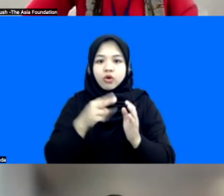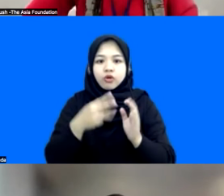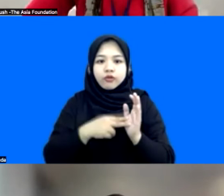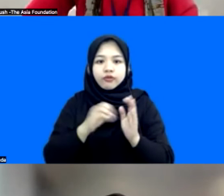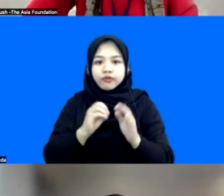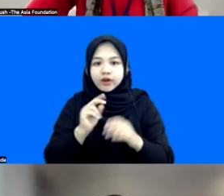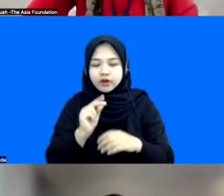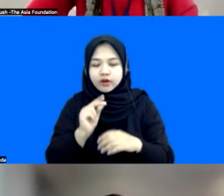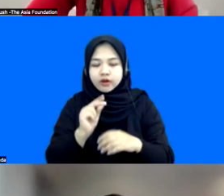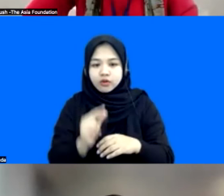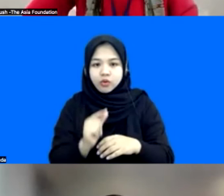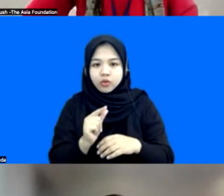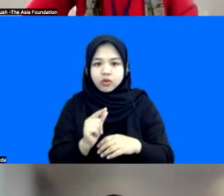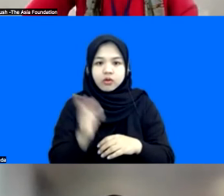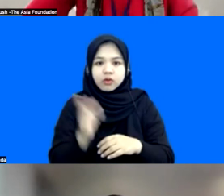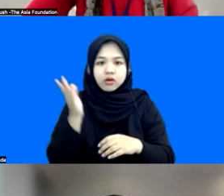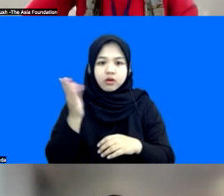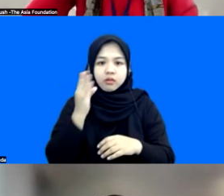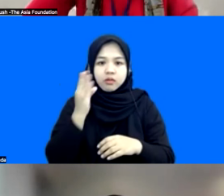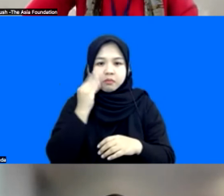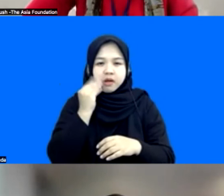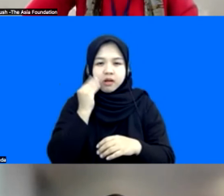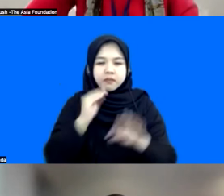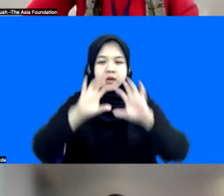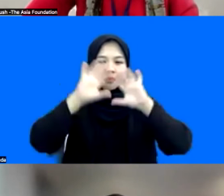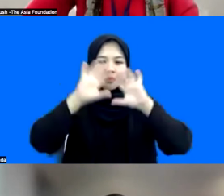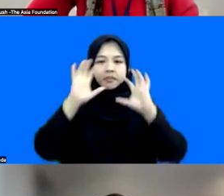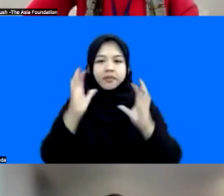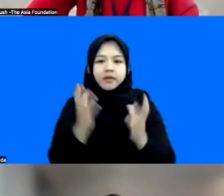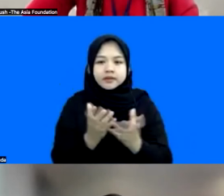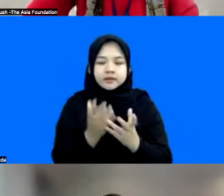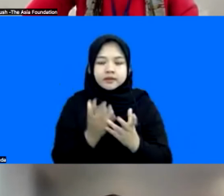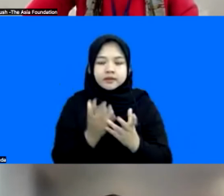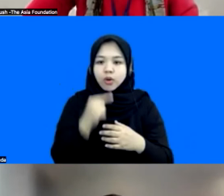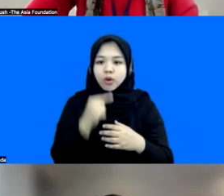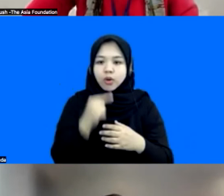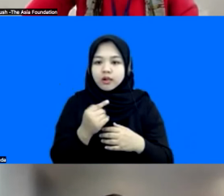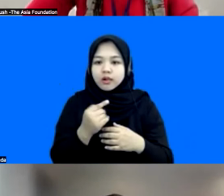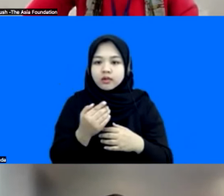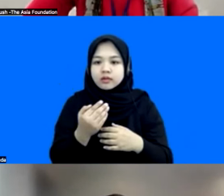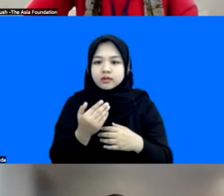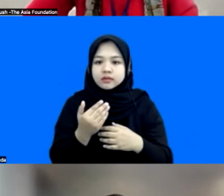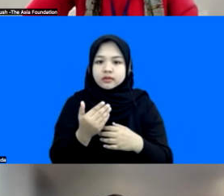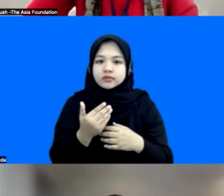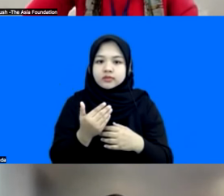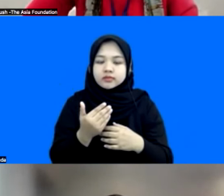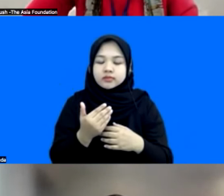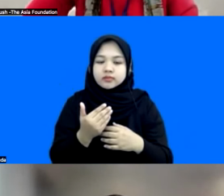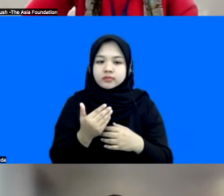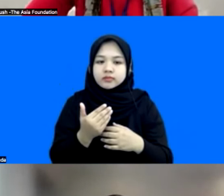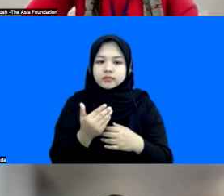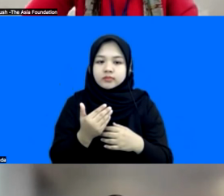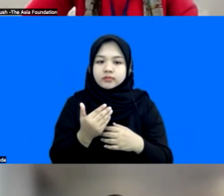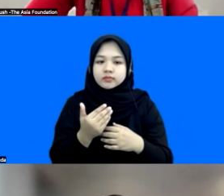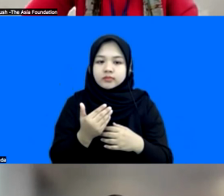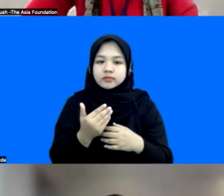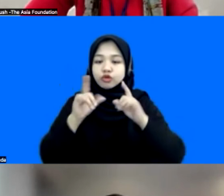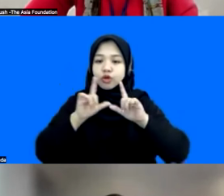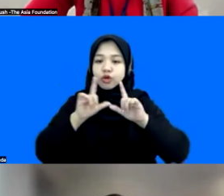government, multilaterals, academia, and civil society, and he holds a PhD in city and regional planning from Cornell